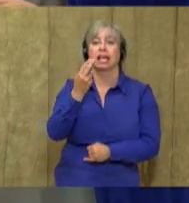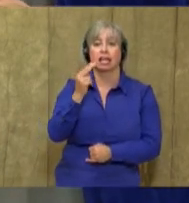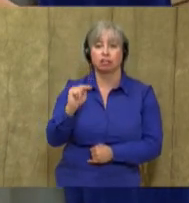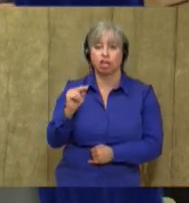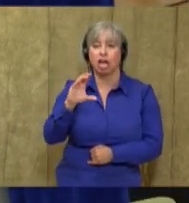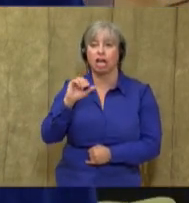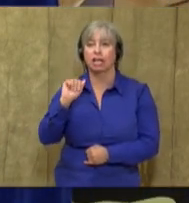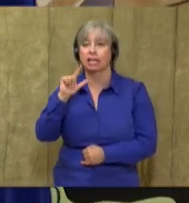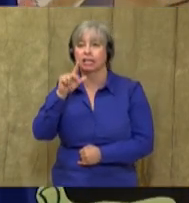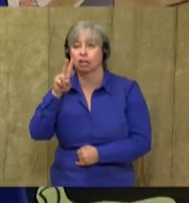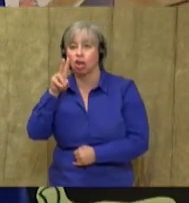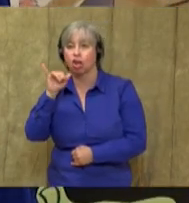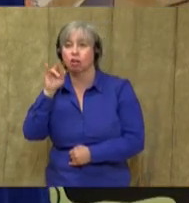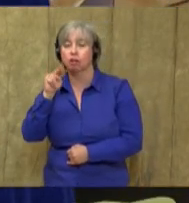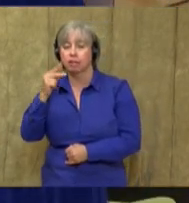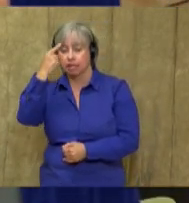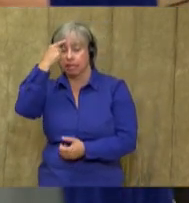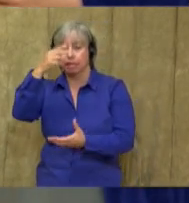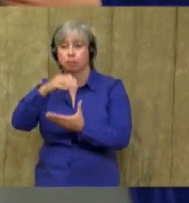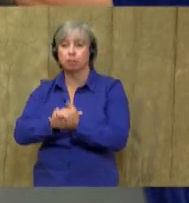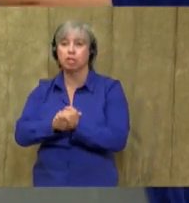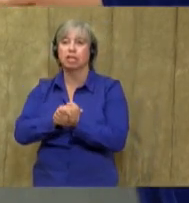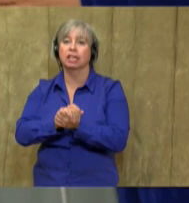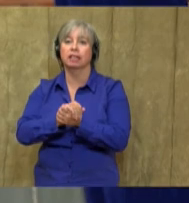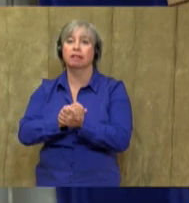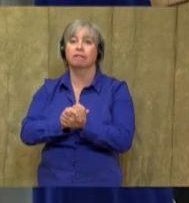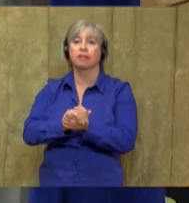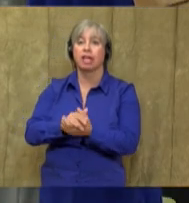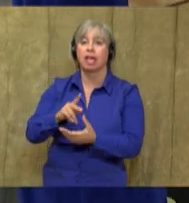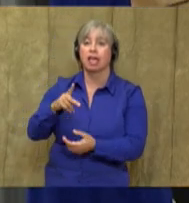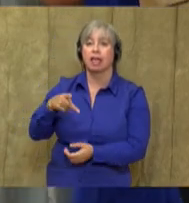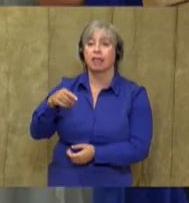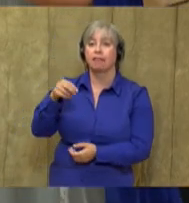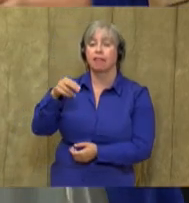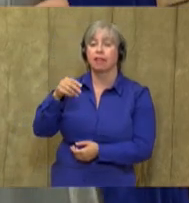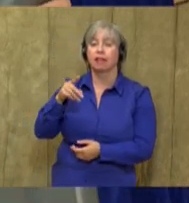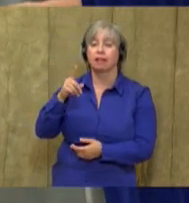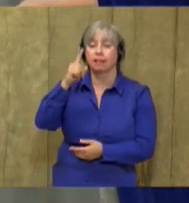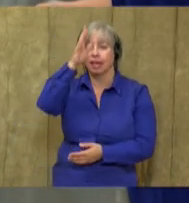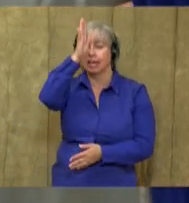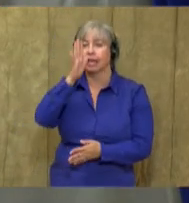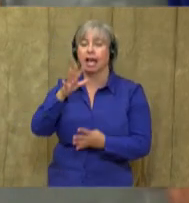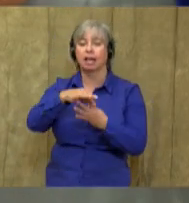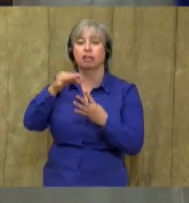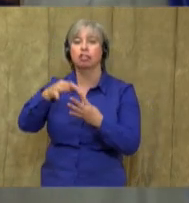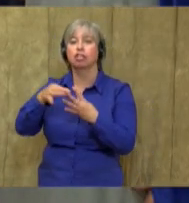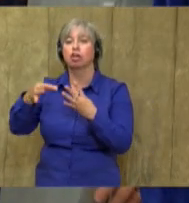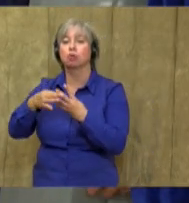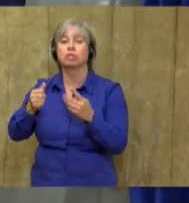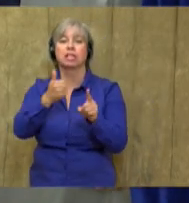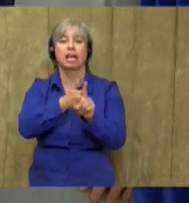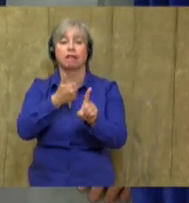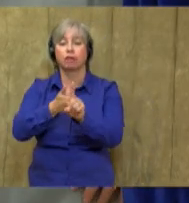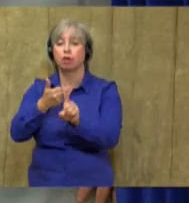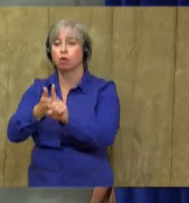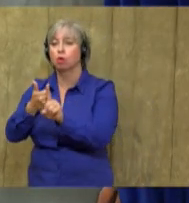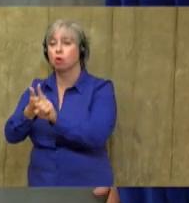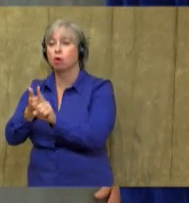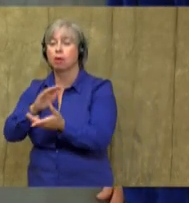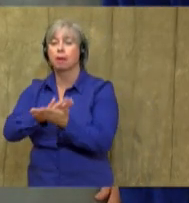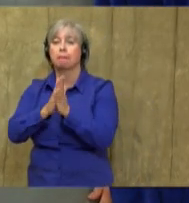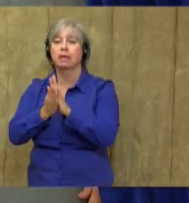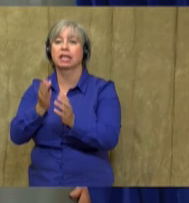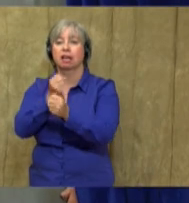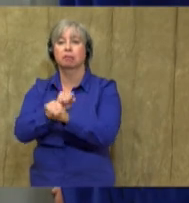who believed in something called predestination, that God had chosen everyone that was going to be saved. And he was